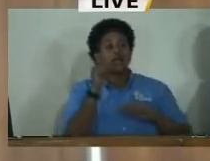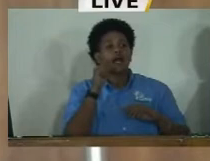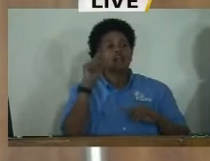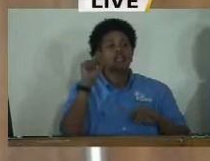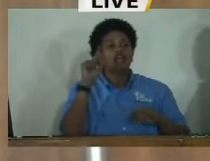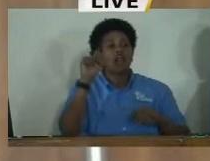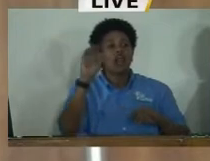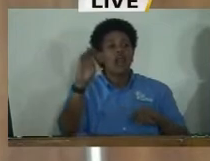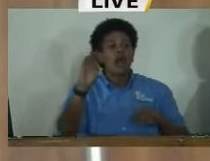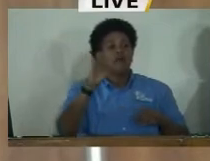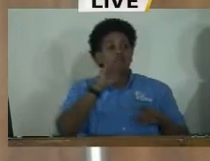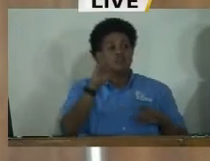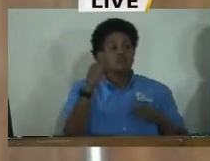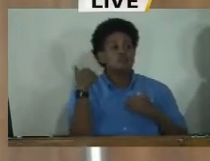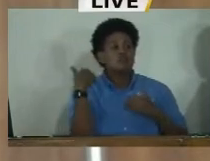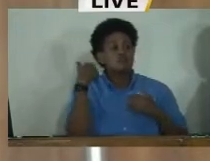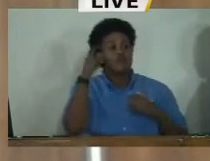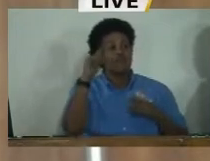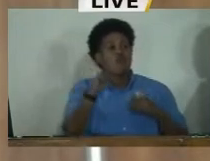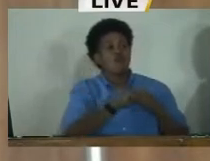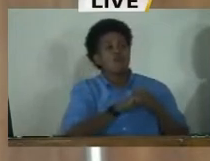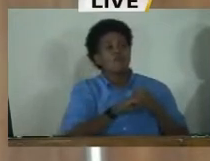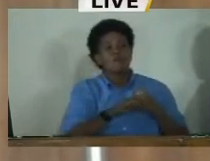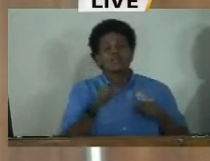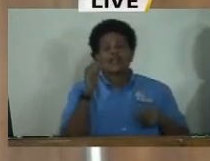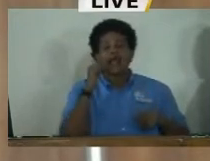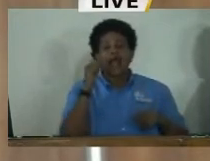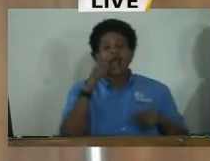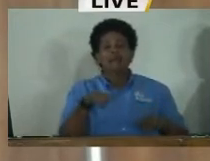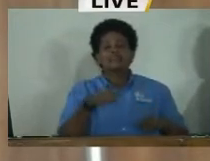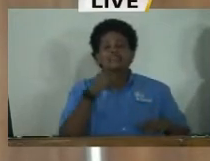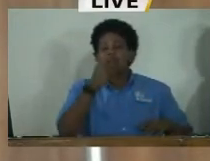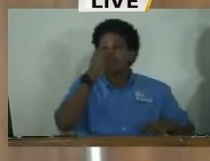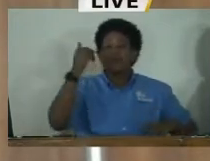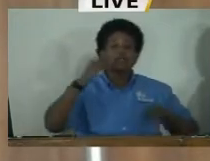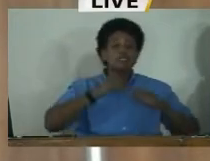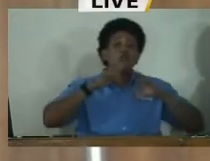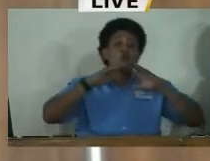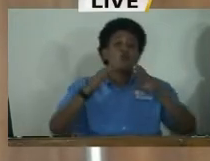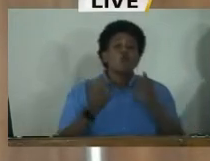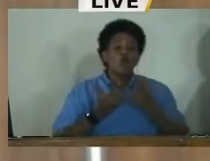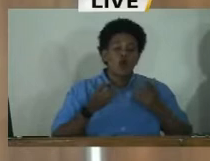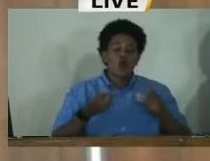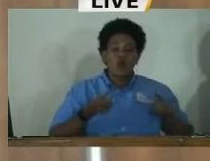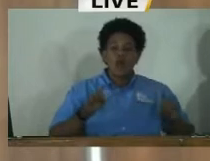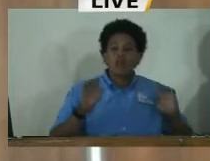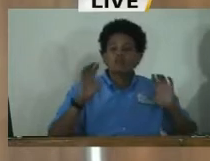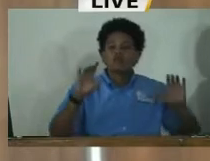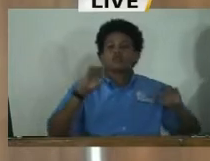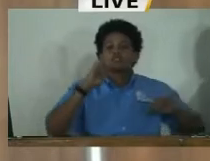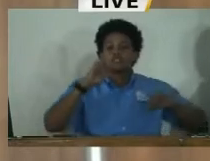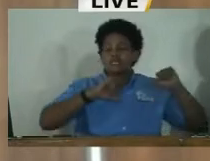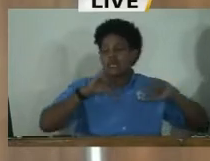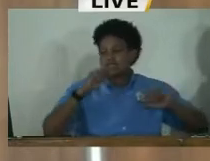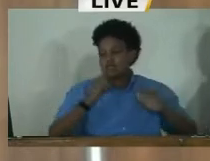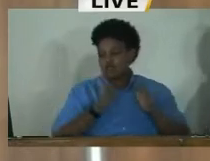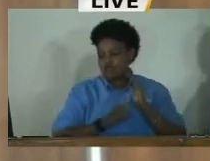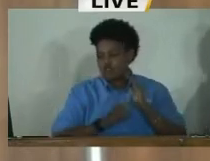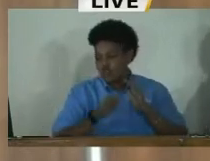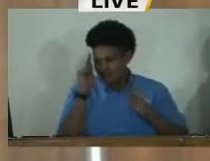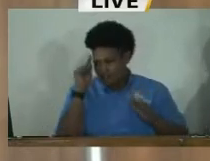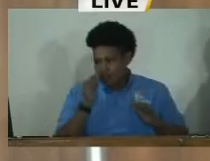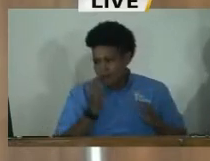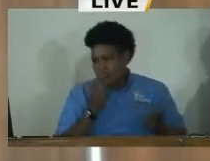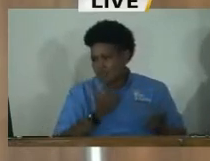Lab responsible for promoting Jamaican ganja as the best in the world, while driving the scientific research for